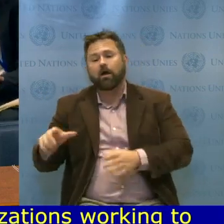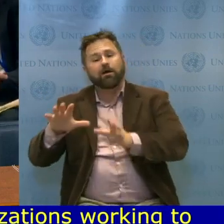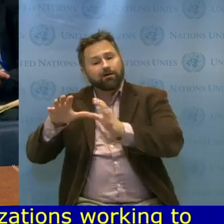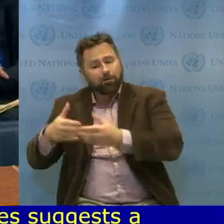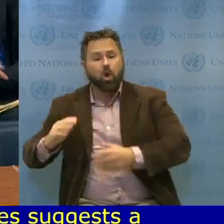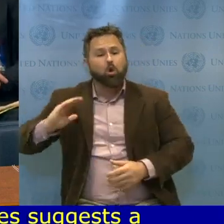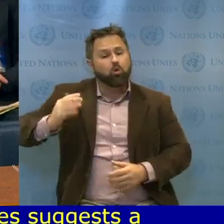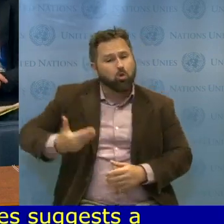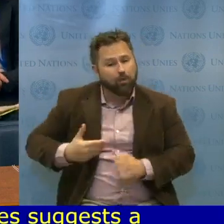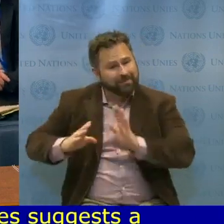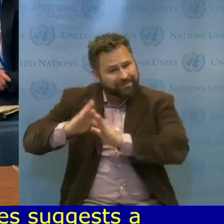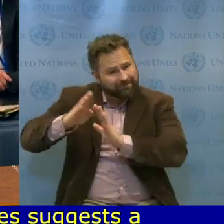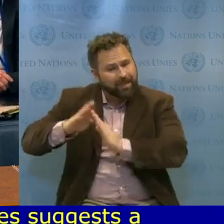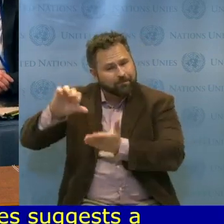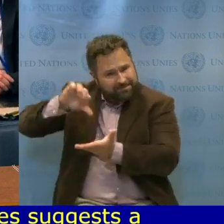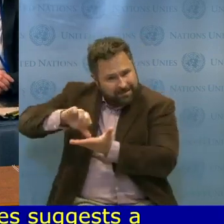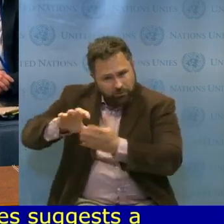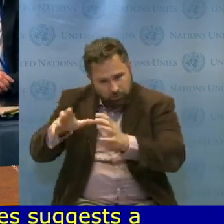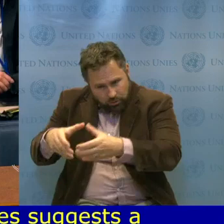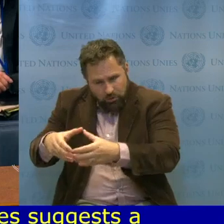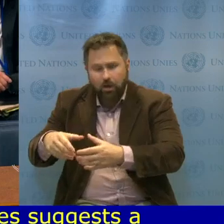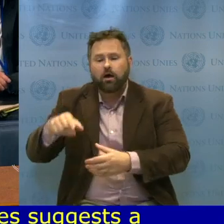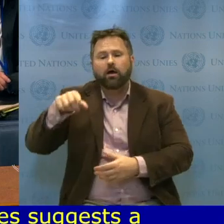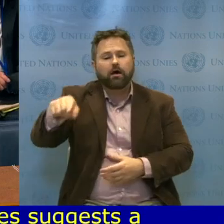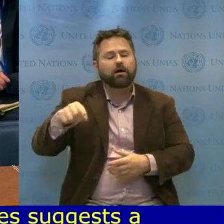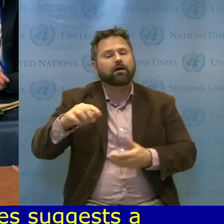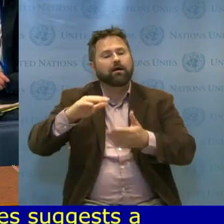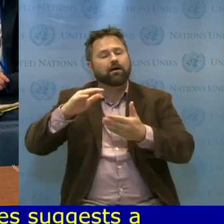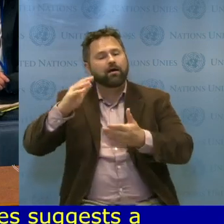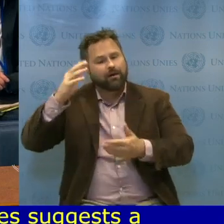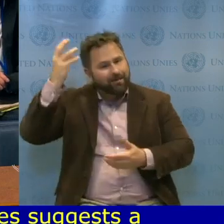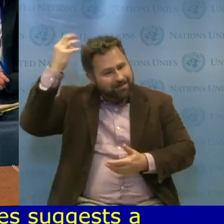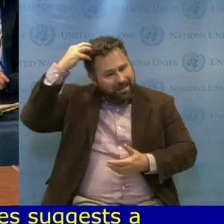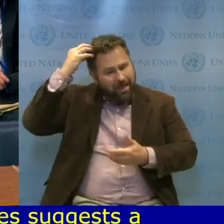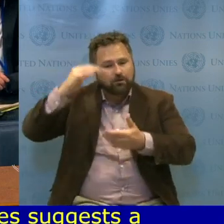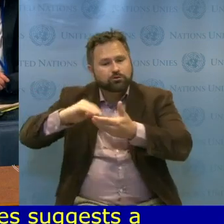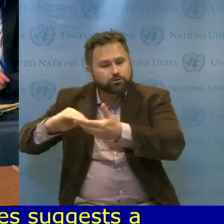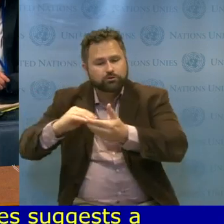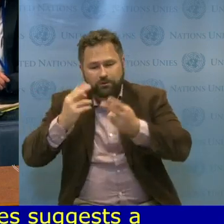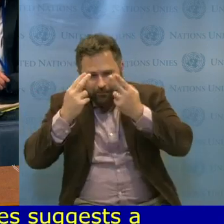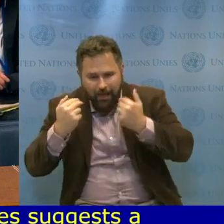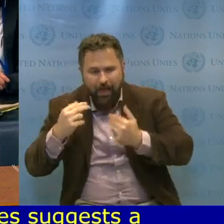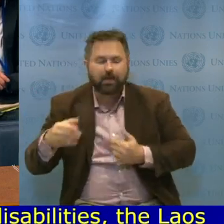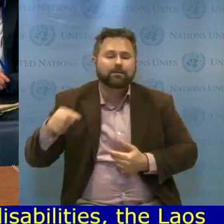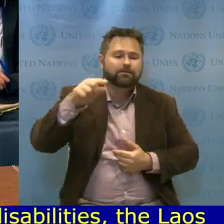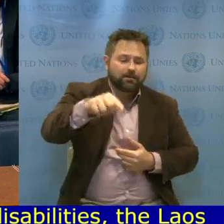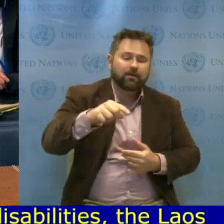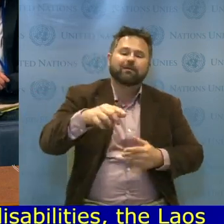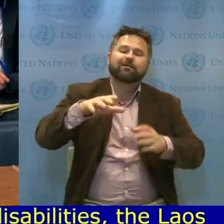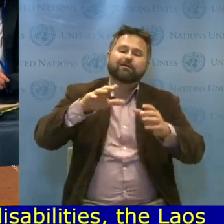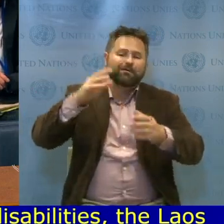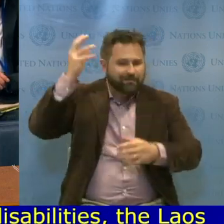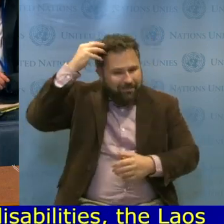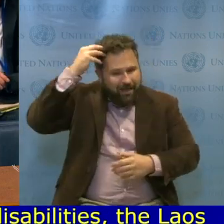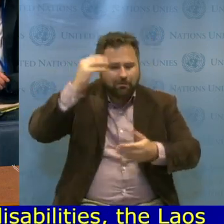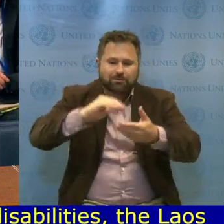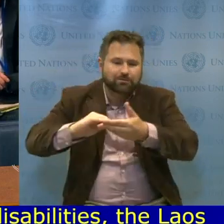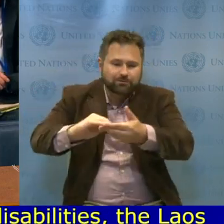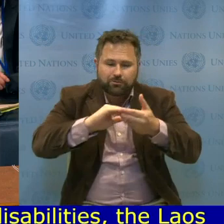Center, the Lao Association of the Blind, the Lao Autism Association, and the Lao Association of the